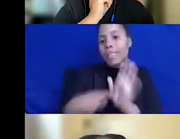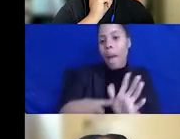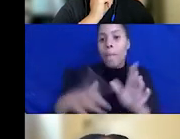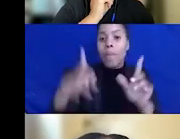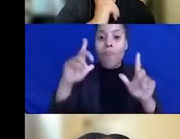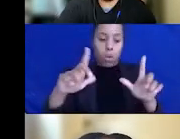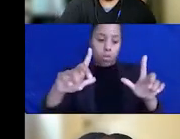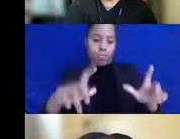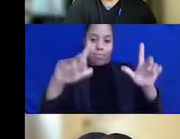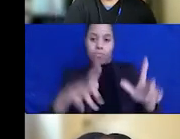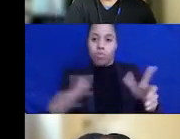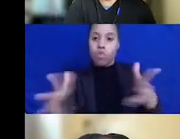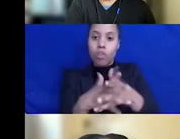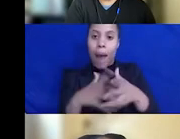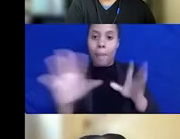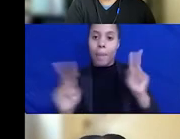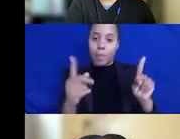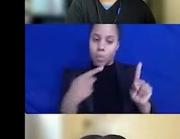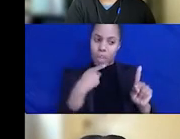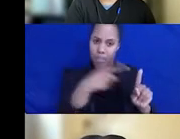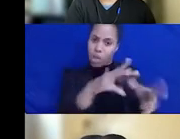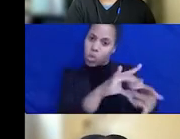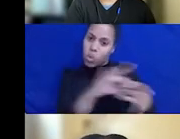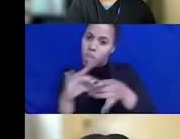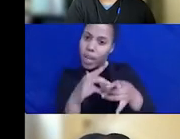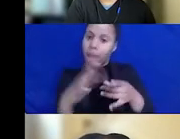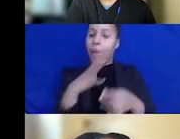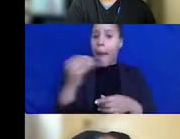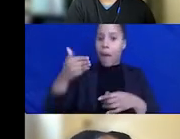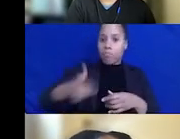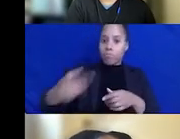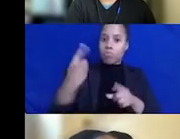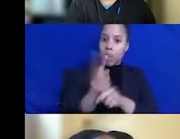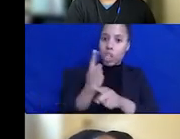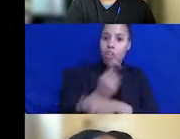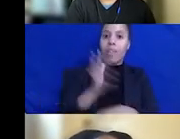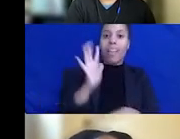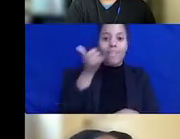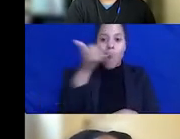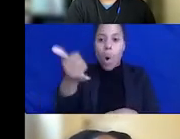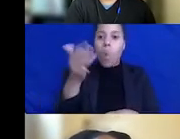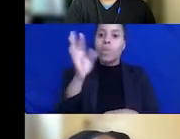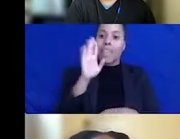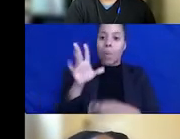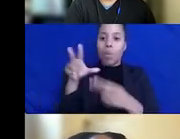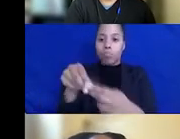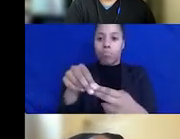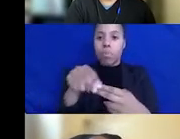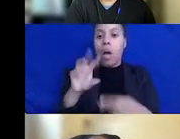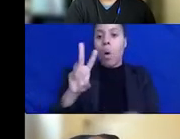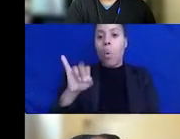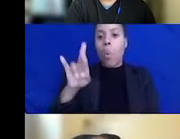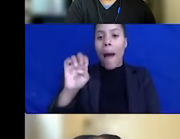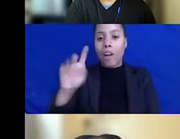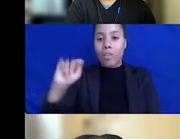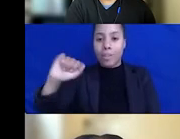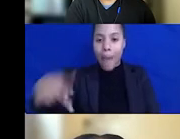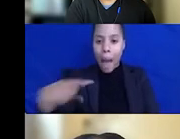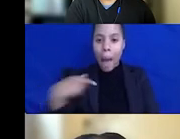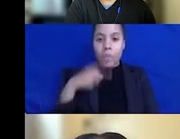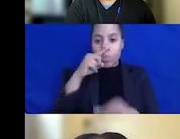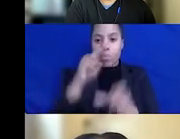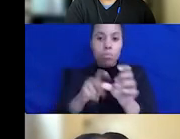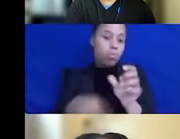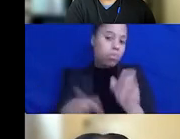and their associations, and they would regularly like wiretap people's phone calls. And frankly, you know, we're still